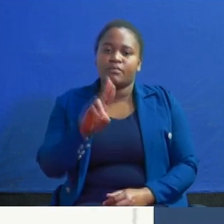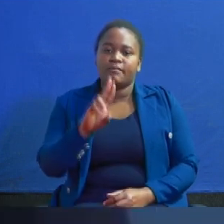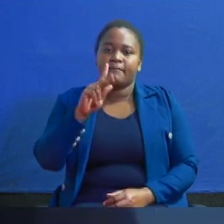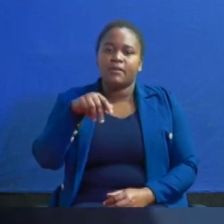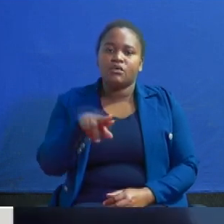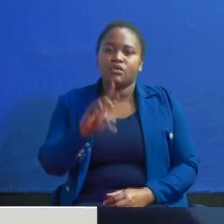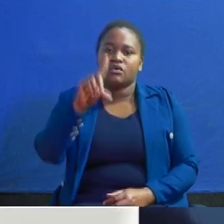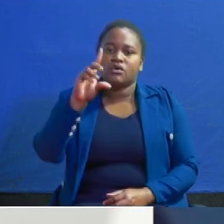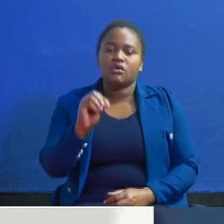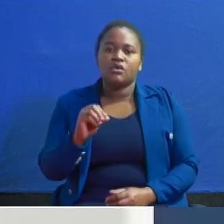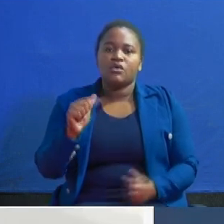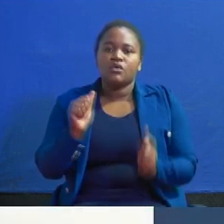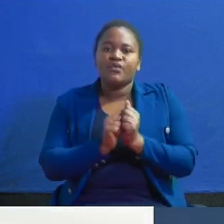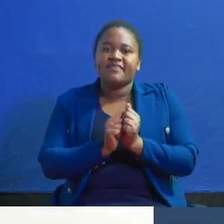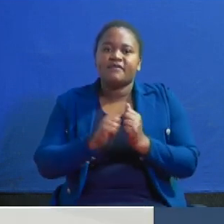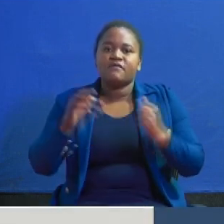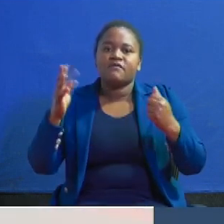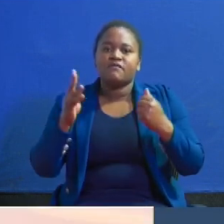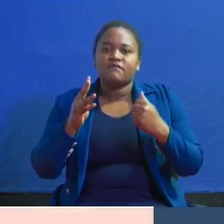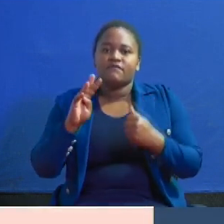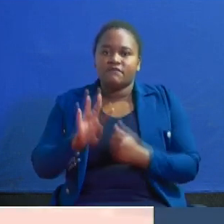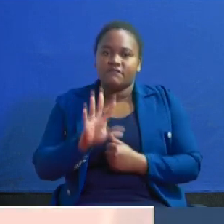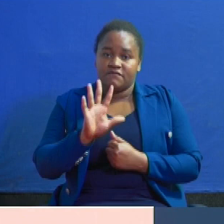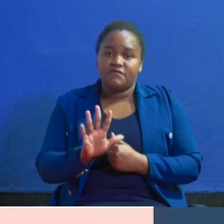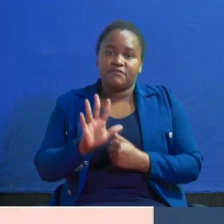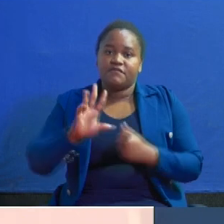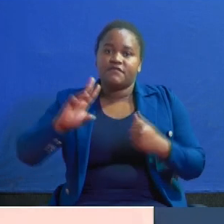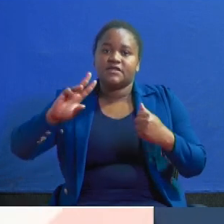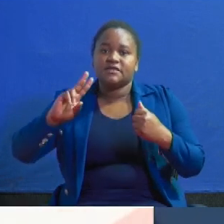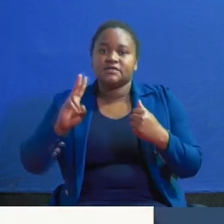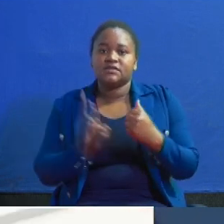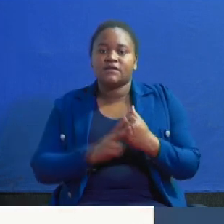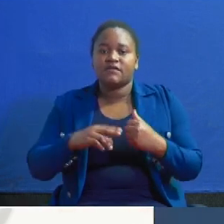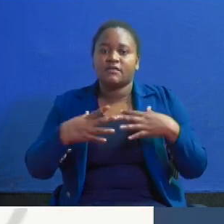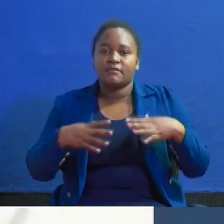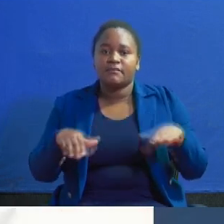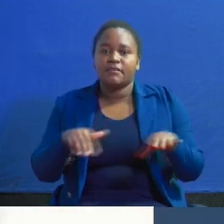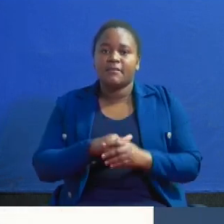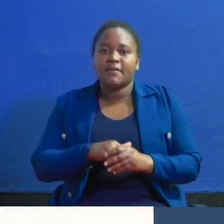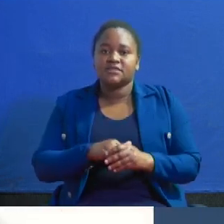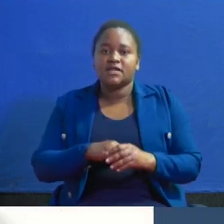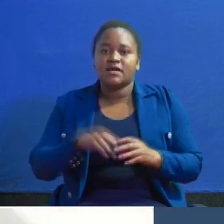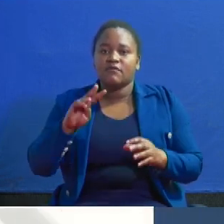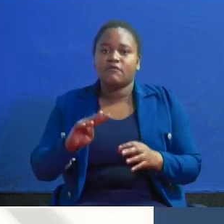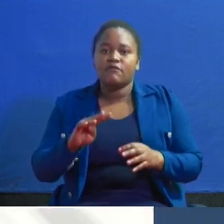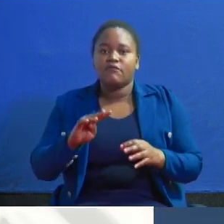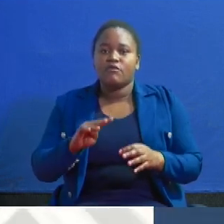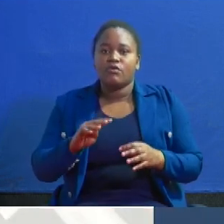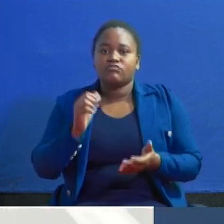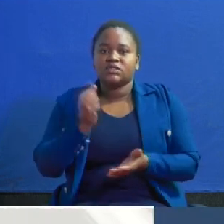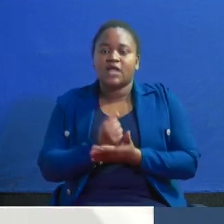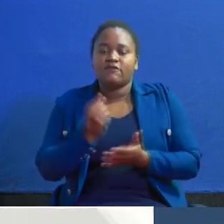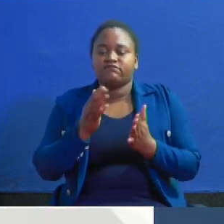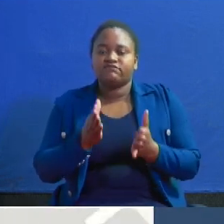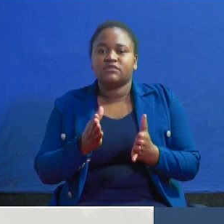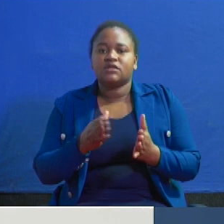57 passengers and 4 crew members, and it appears that they all died. So I